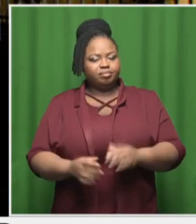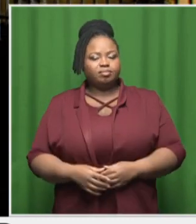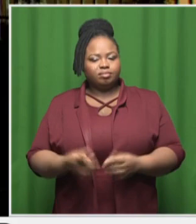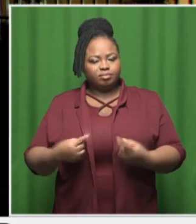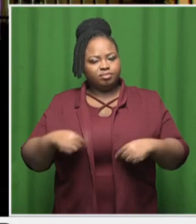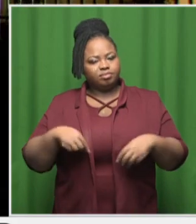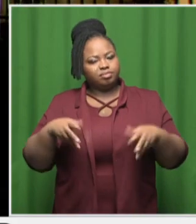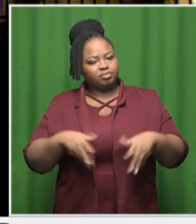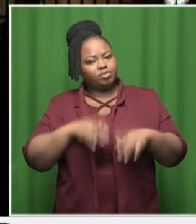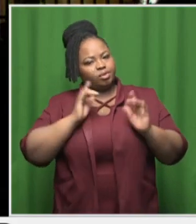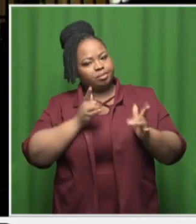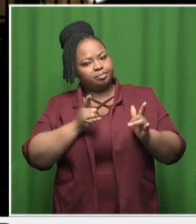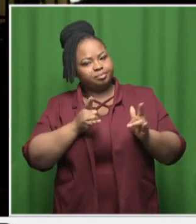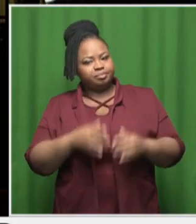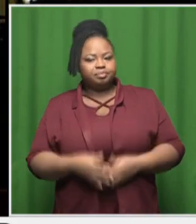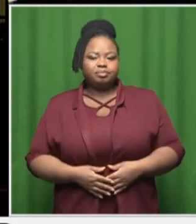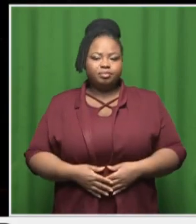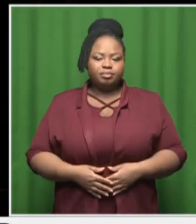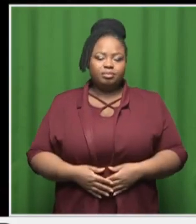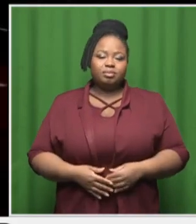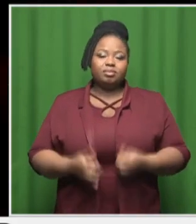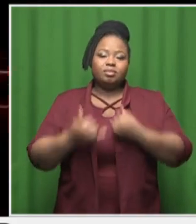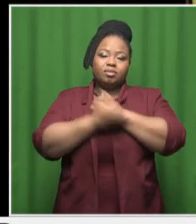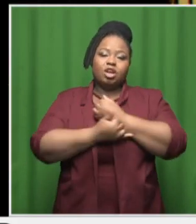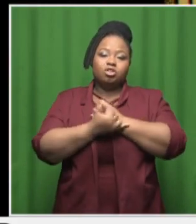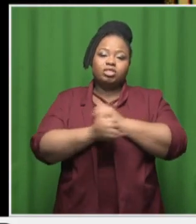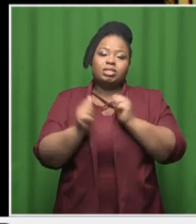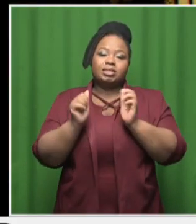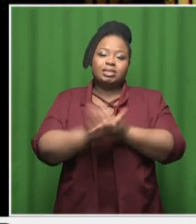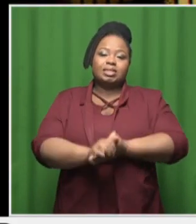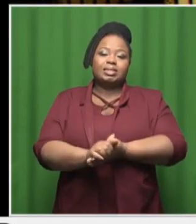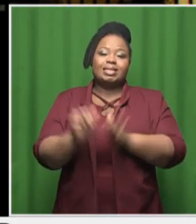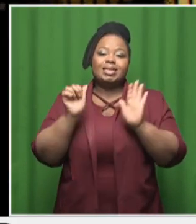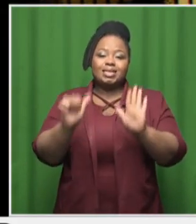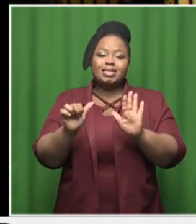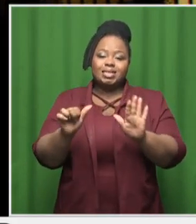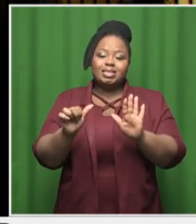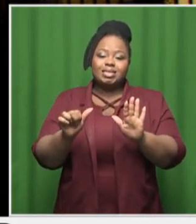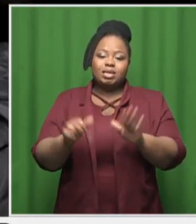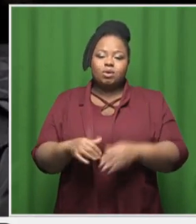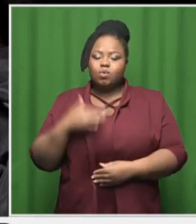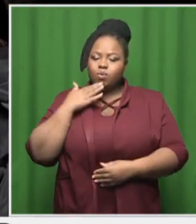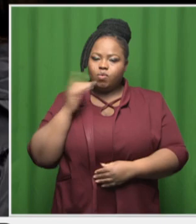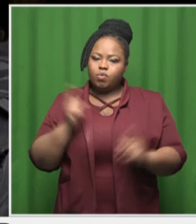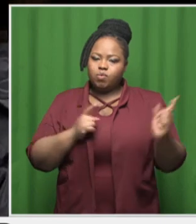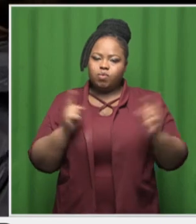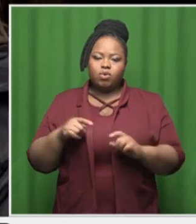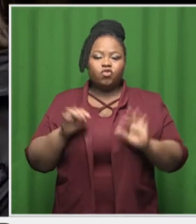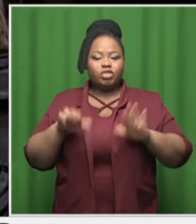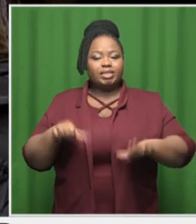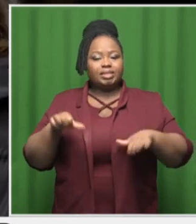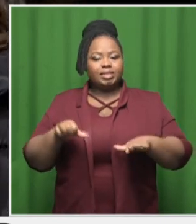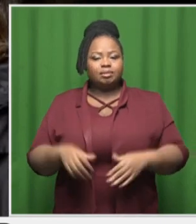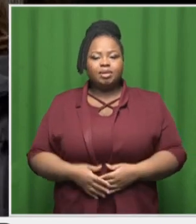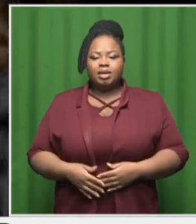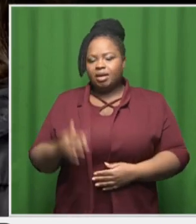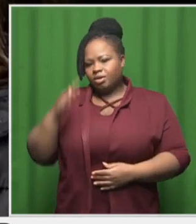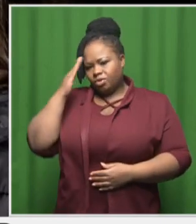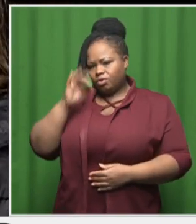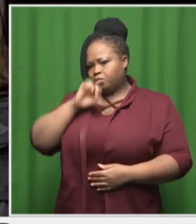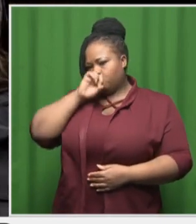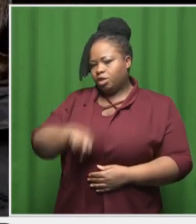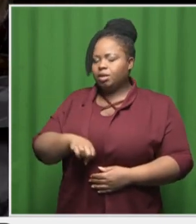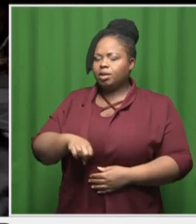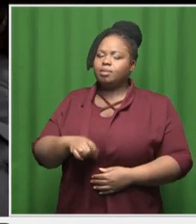on that spectacle. So we got 16 nations that are competing in this World Cup, and I mean, I know that you are the big netball sort of. I